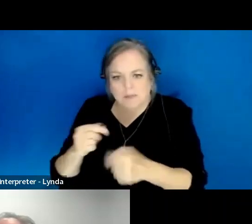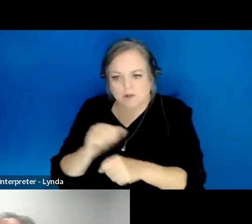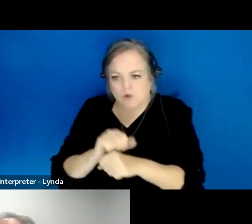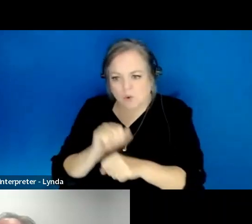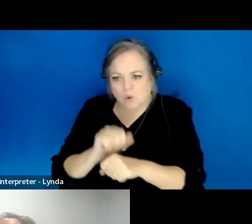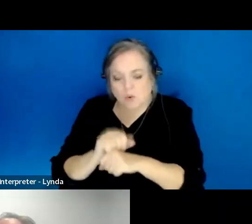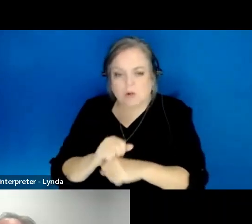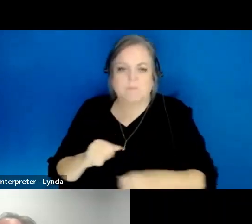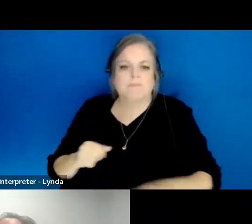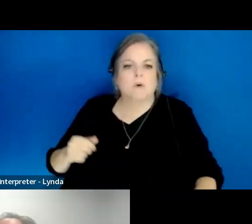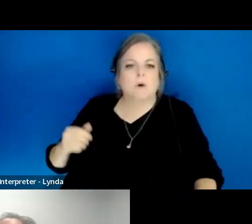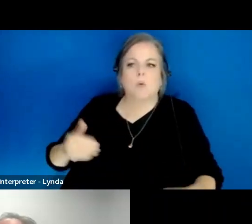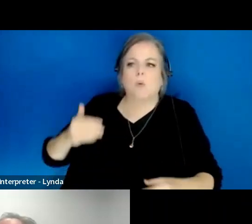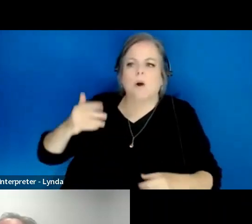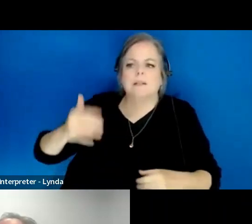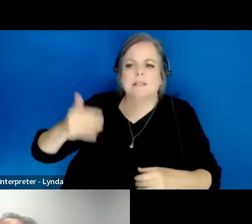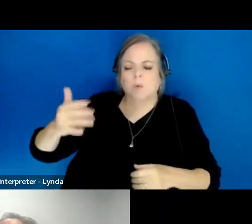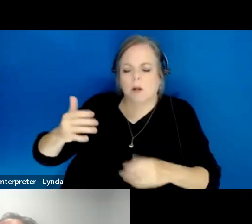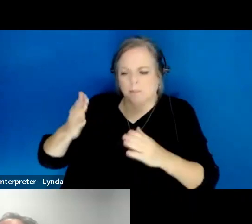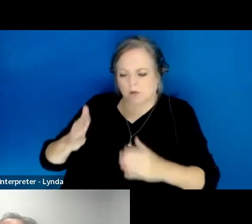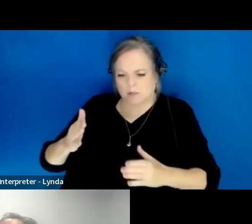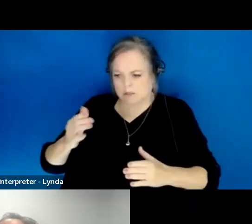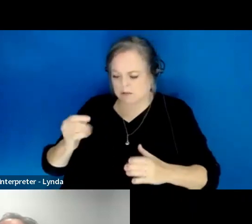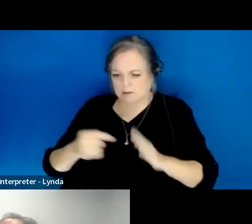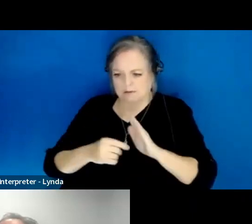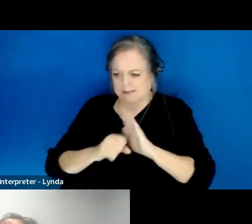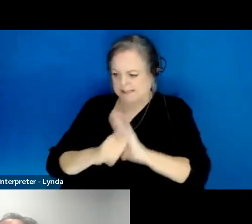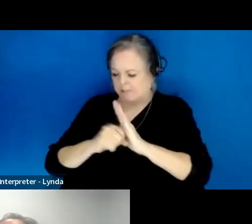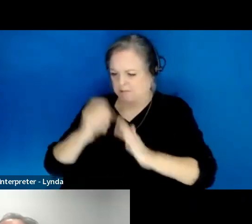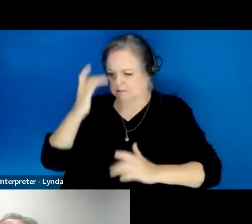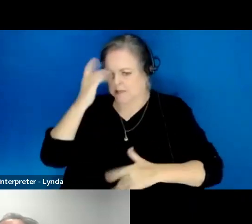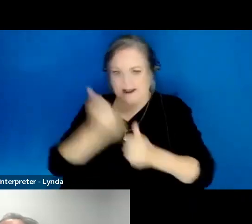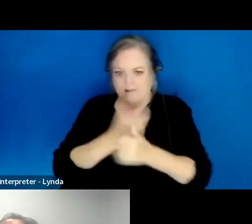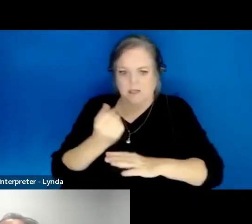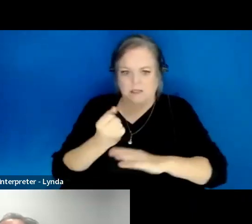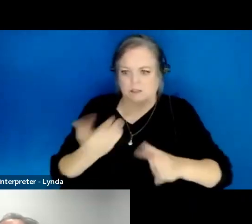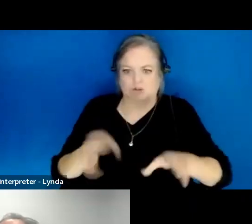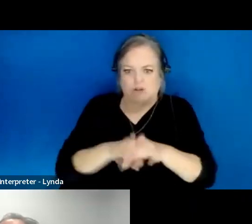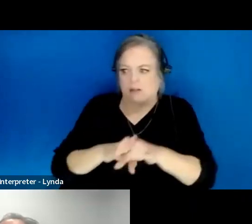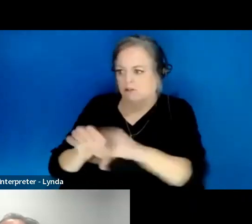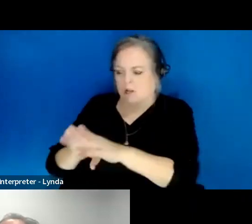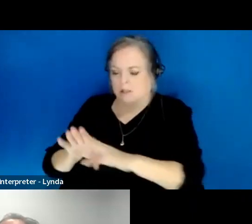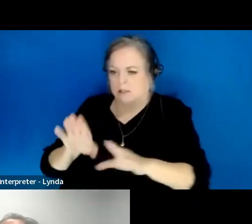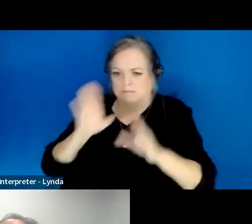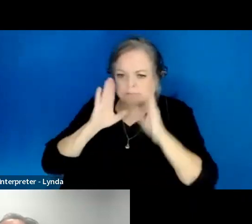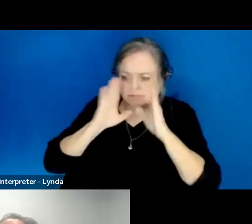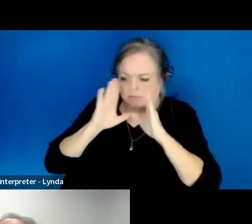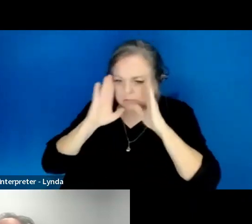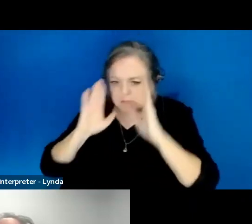was someone had a symptom and then everything was shut down and everyone was on high alert.